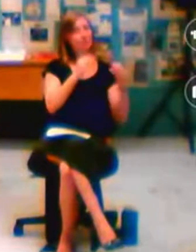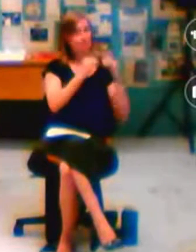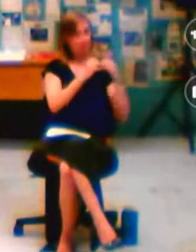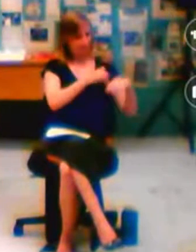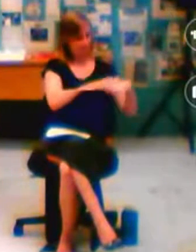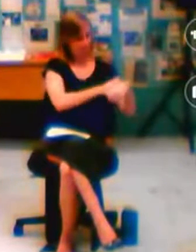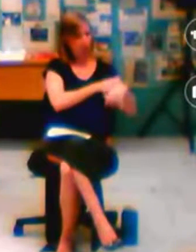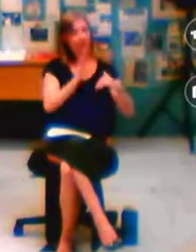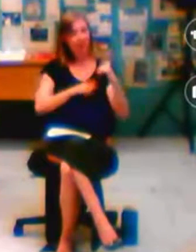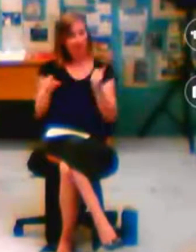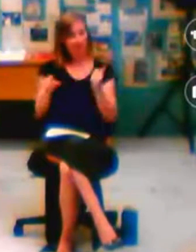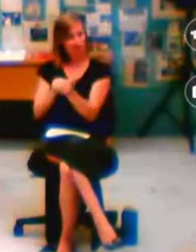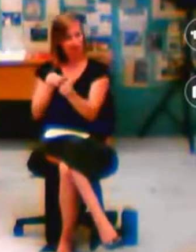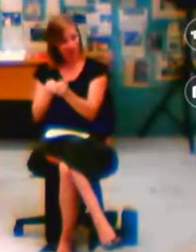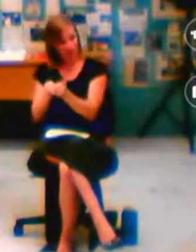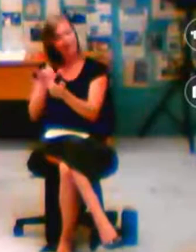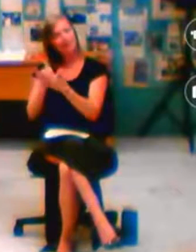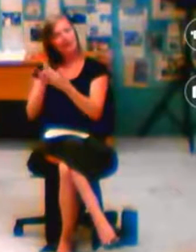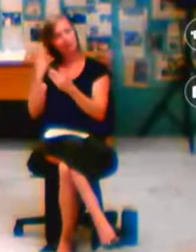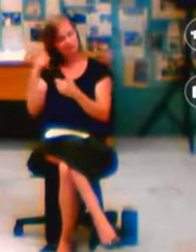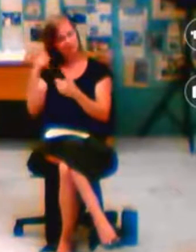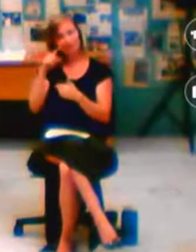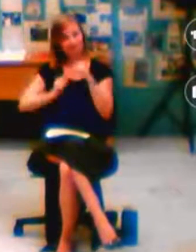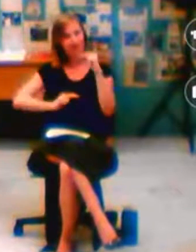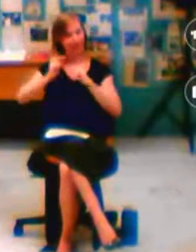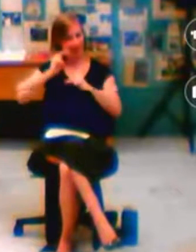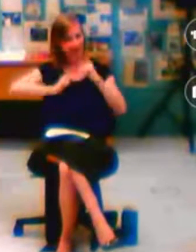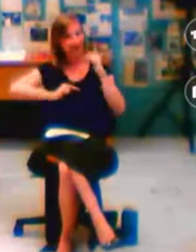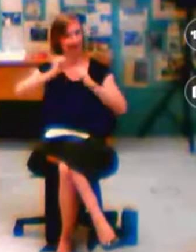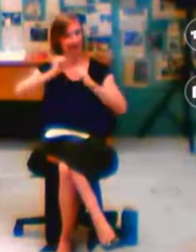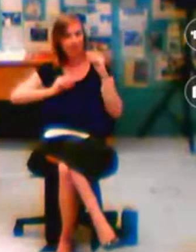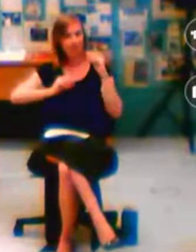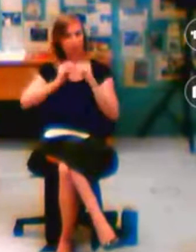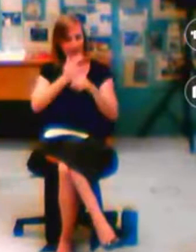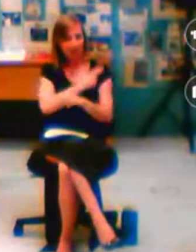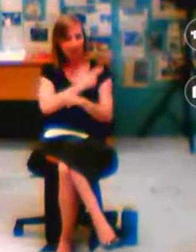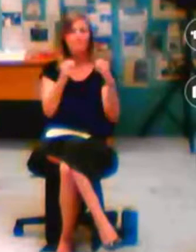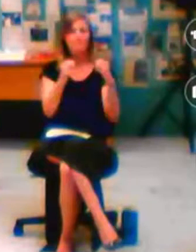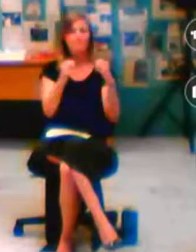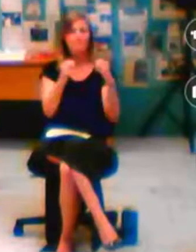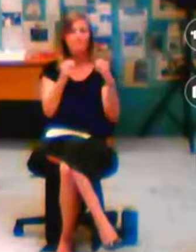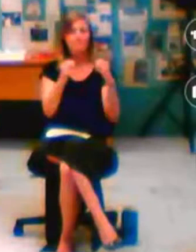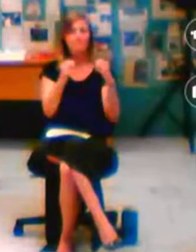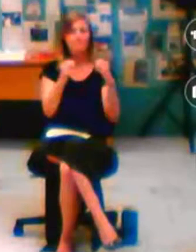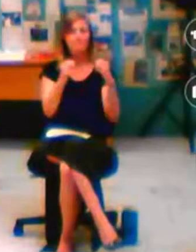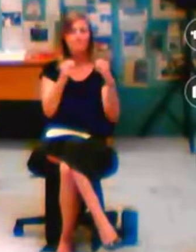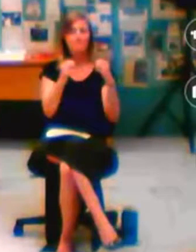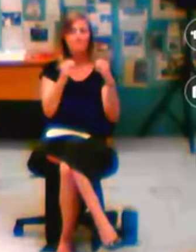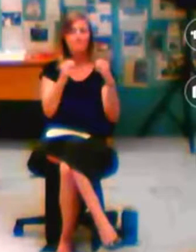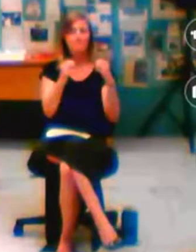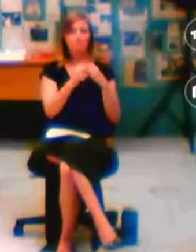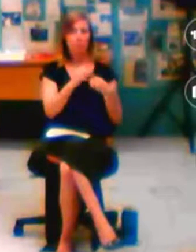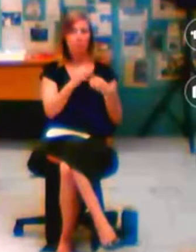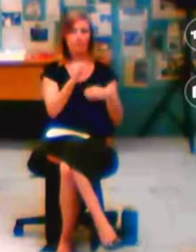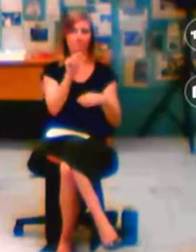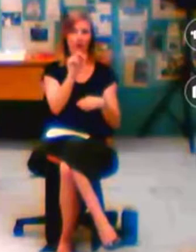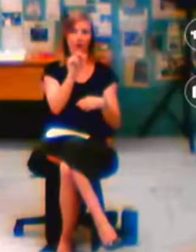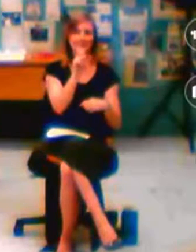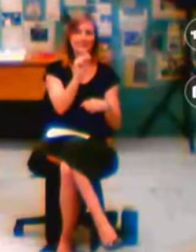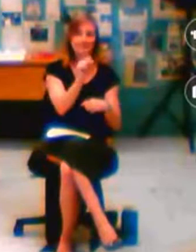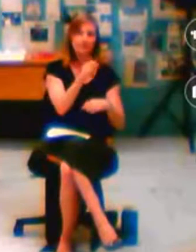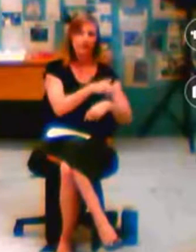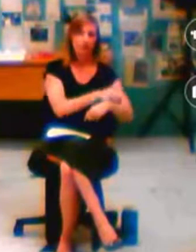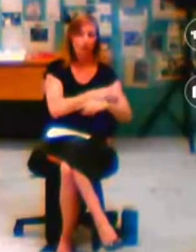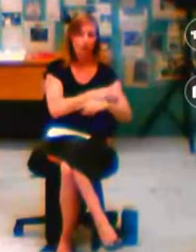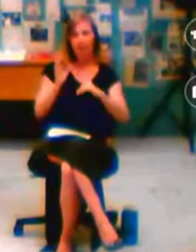the Medicare rate, take it or leave it, because we're having the insurers have more market power than the providers. And